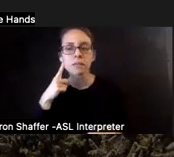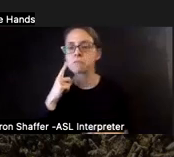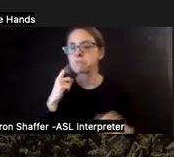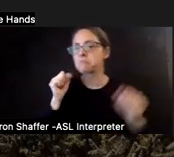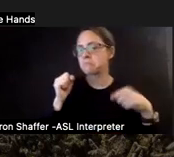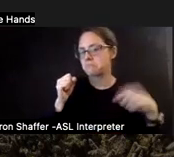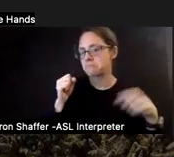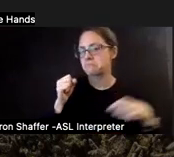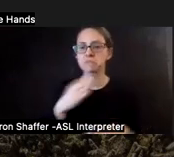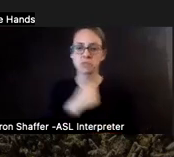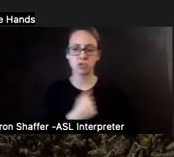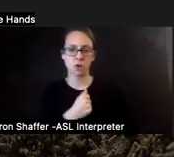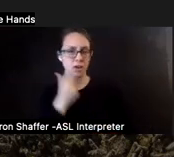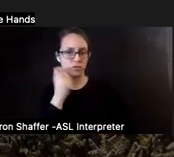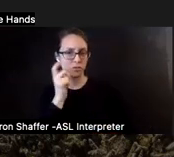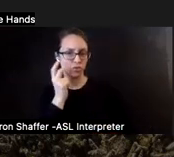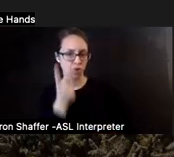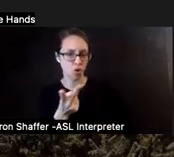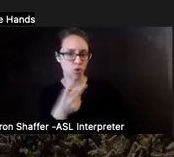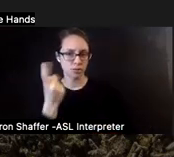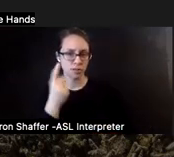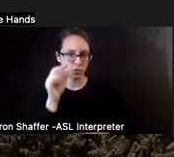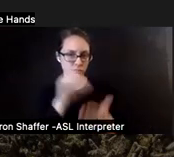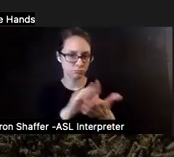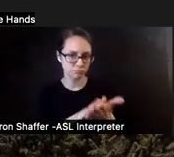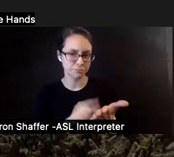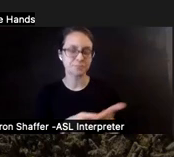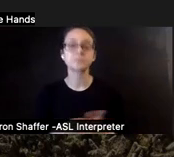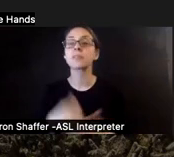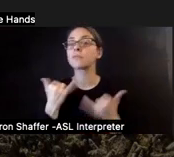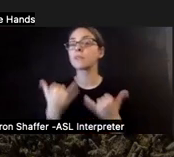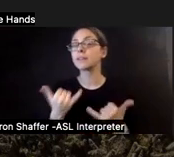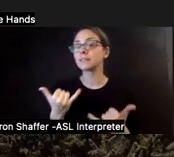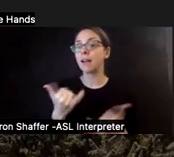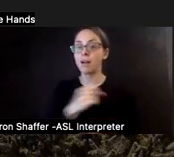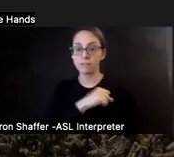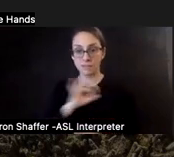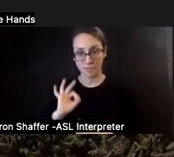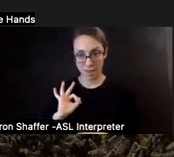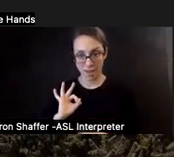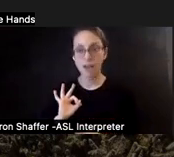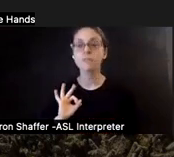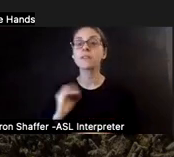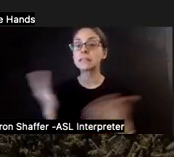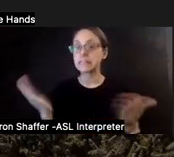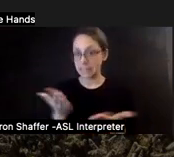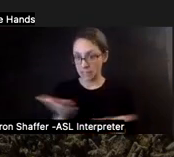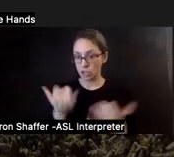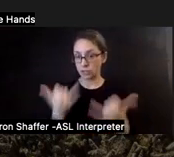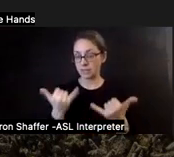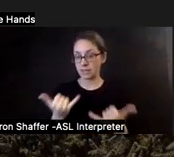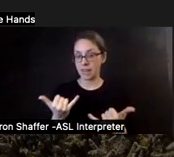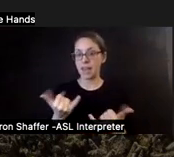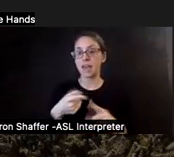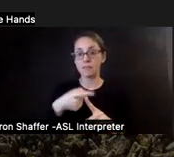you. Sorry, I just saw that on the note. But we have faculty here from the environmental science and earth science departments